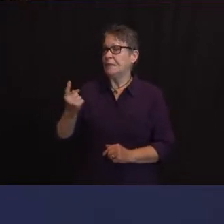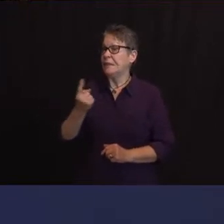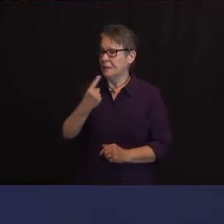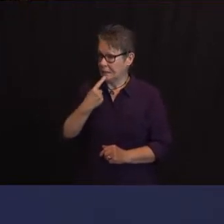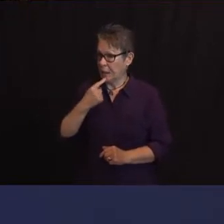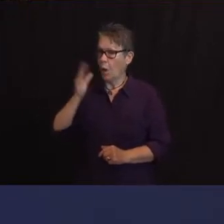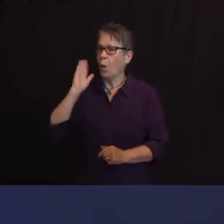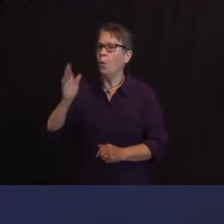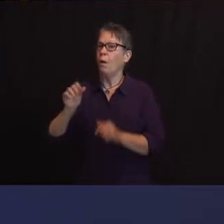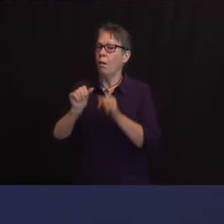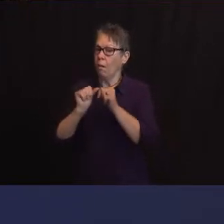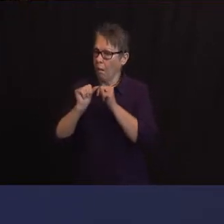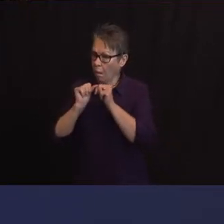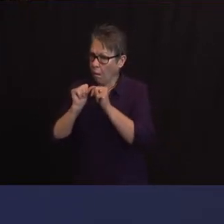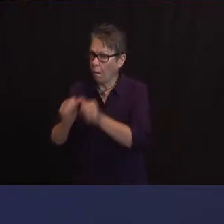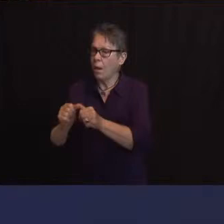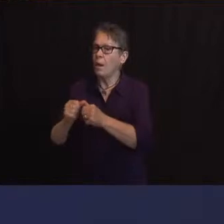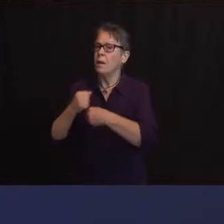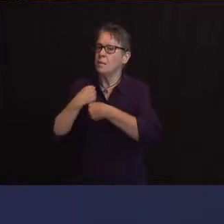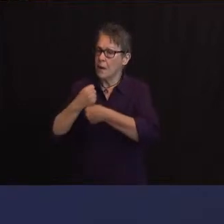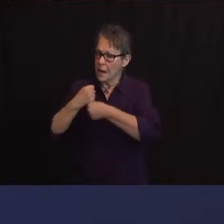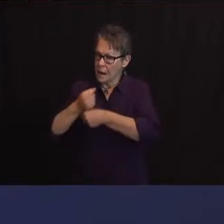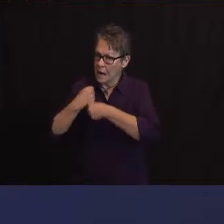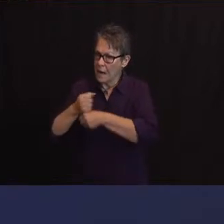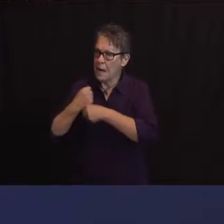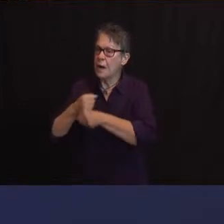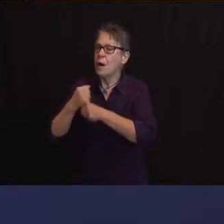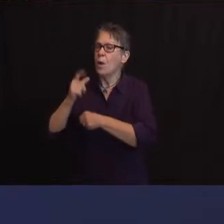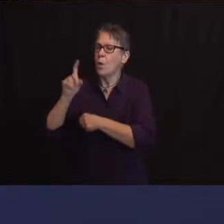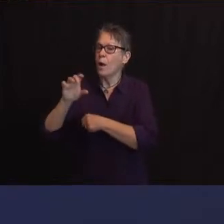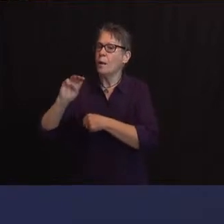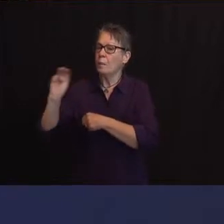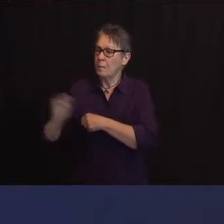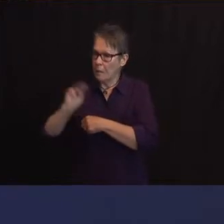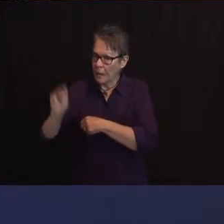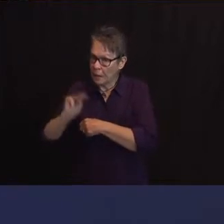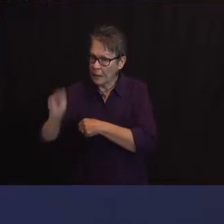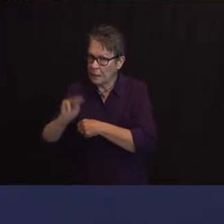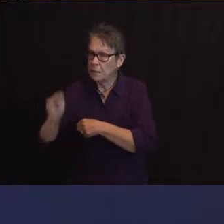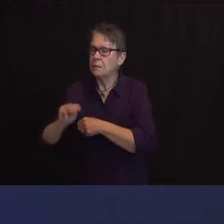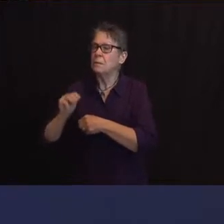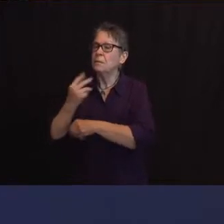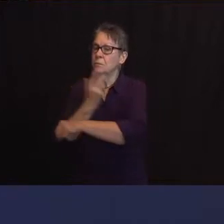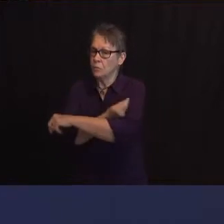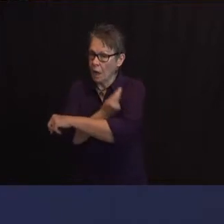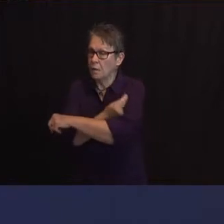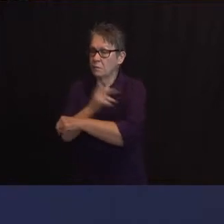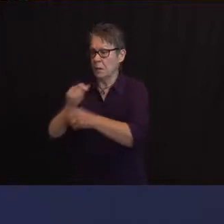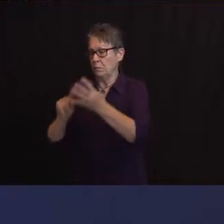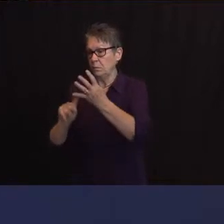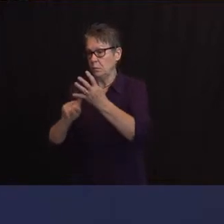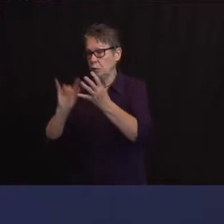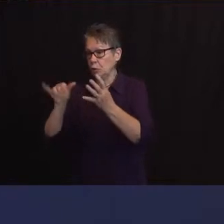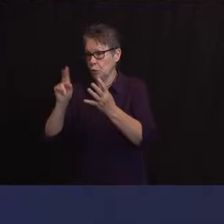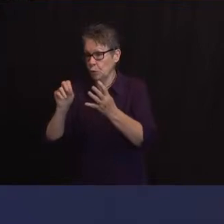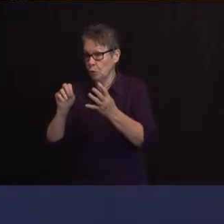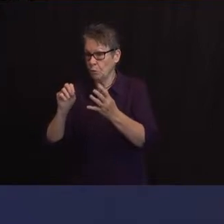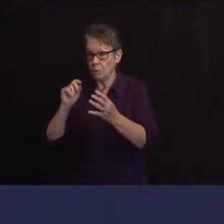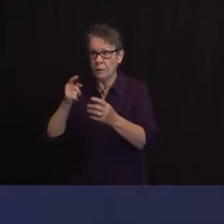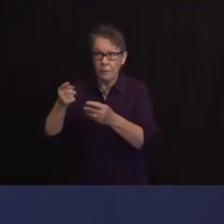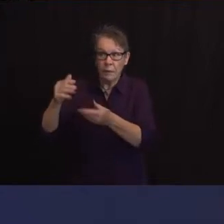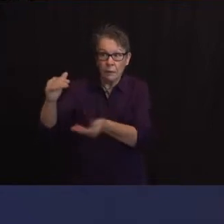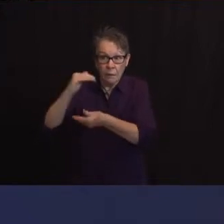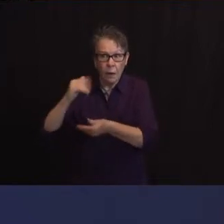100 million doses of production by the end of June. So we have to, at this point, we have to take that on its